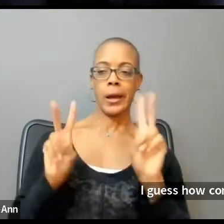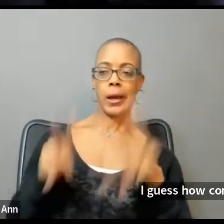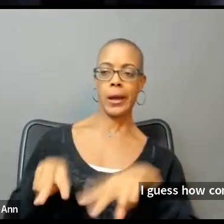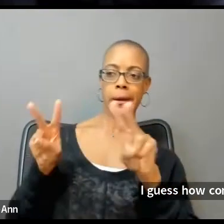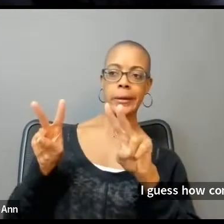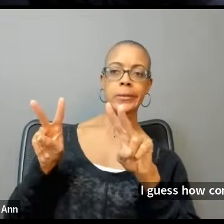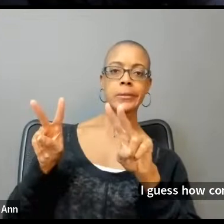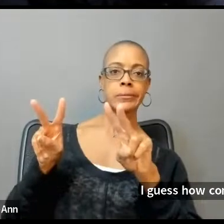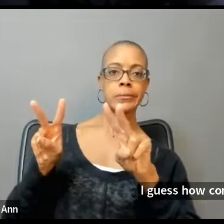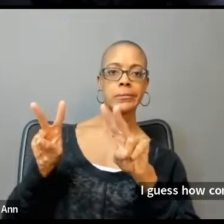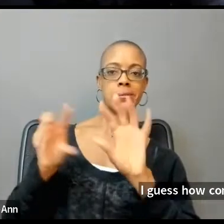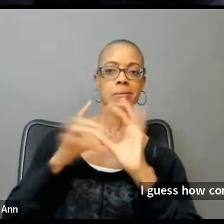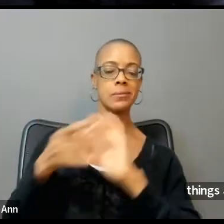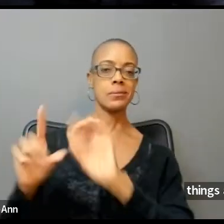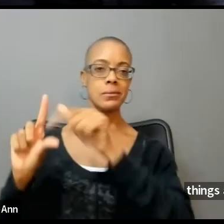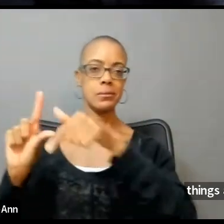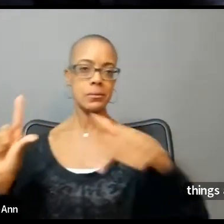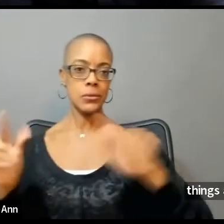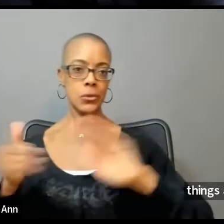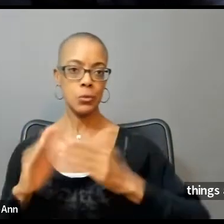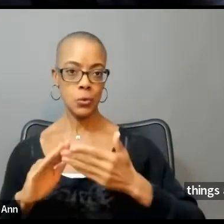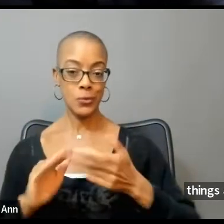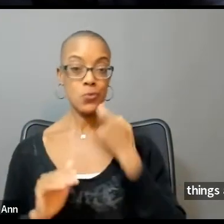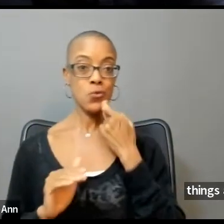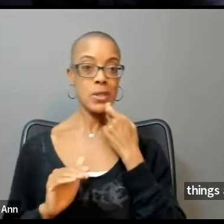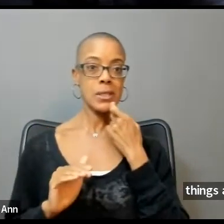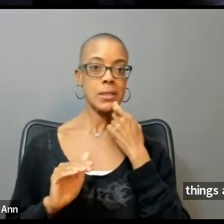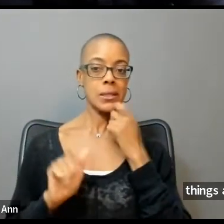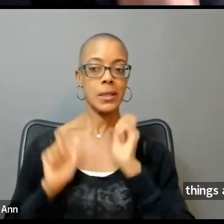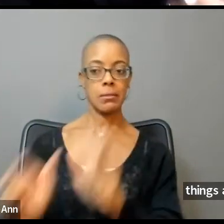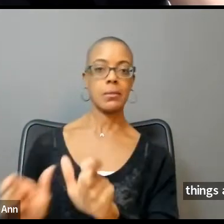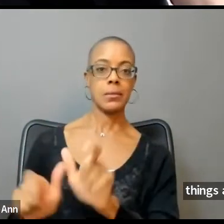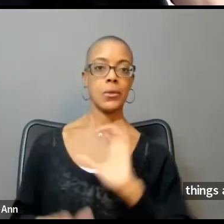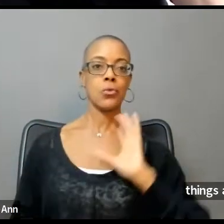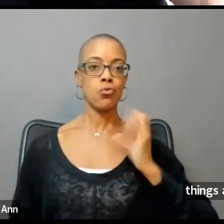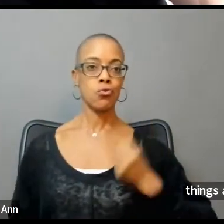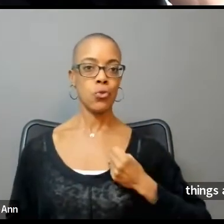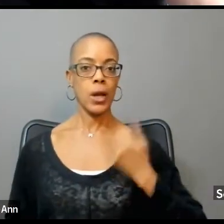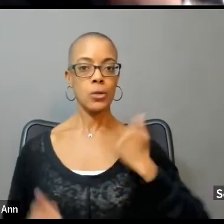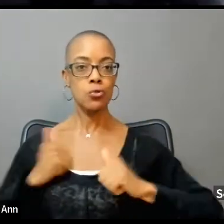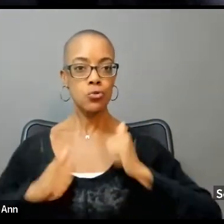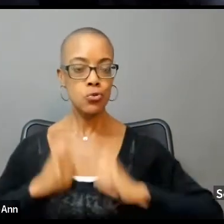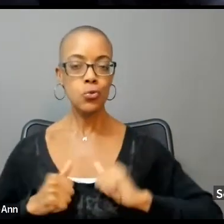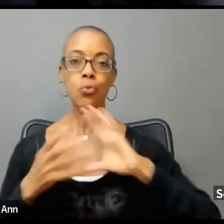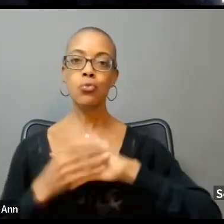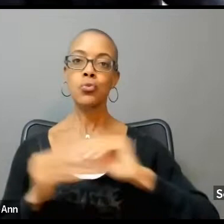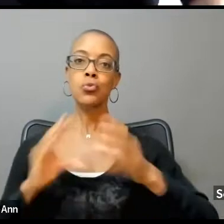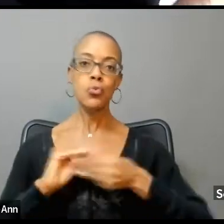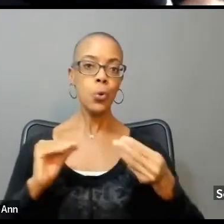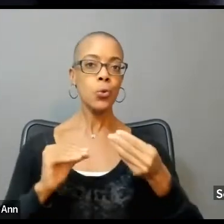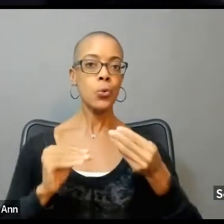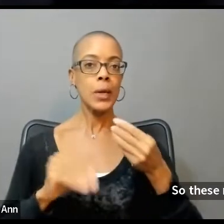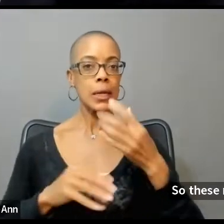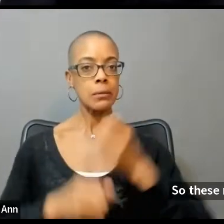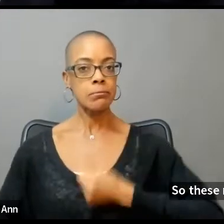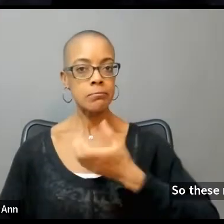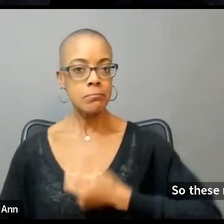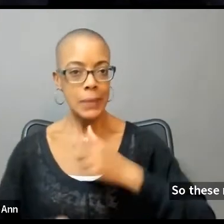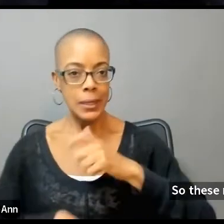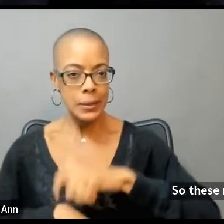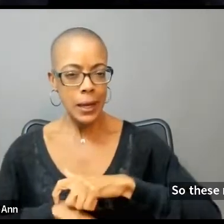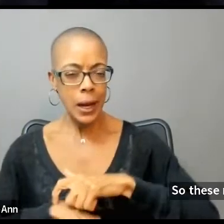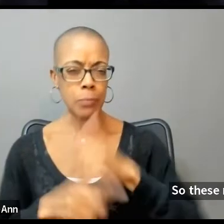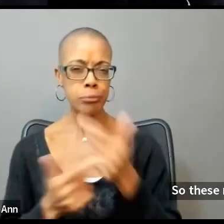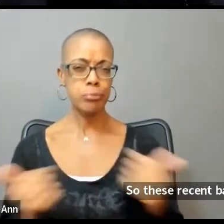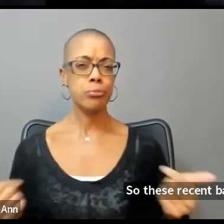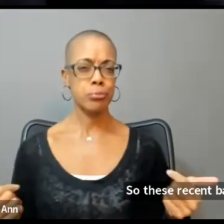community. So these recent bans on drag shows and storybook time and all of that stuff is a